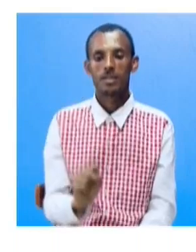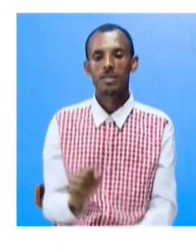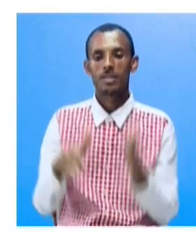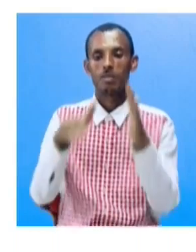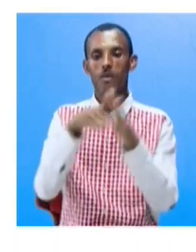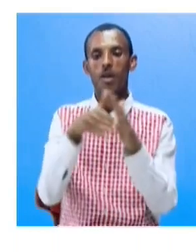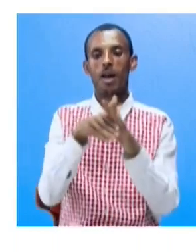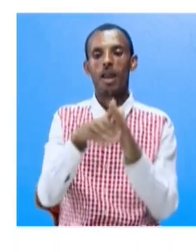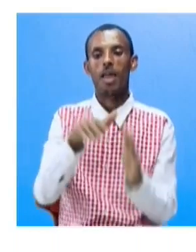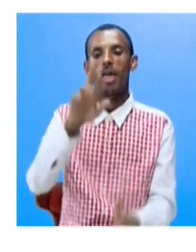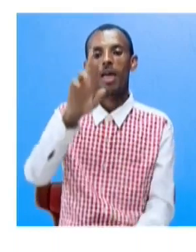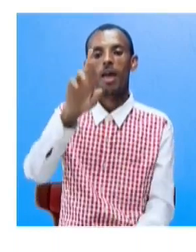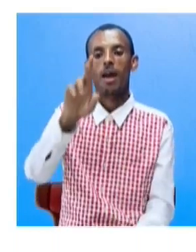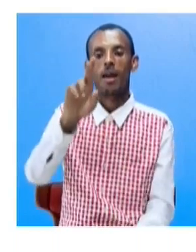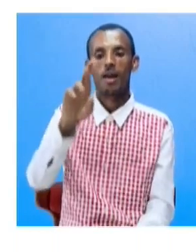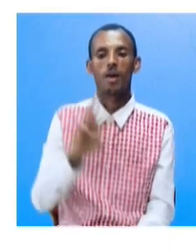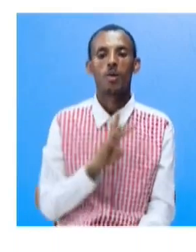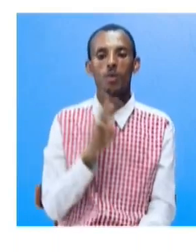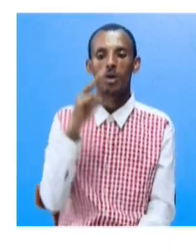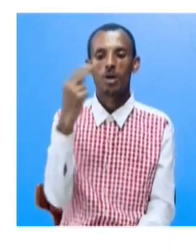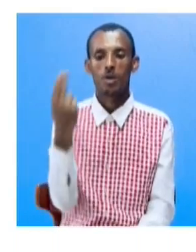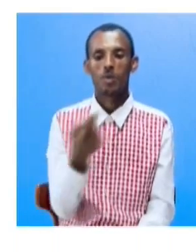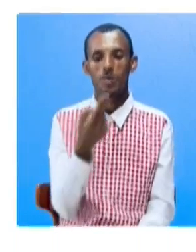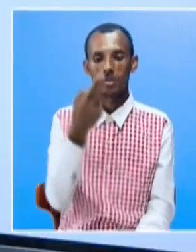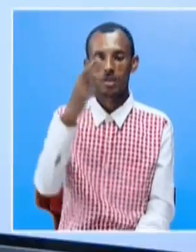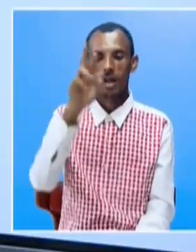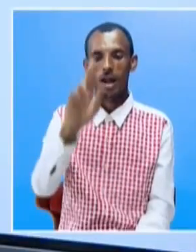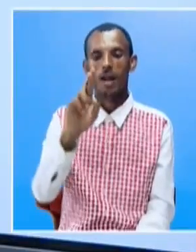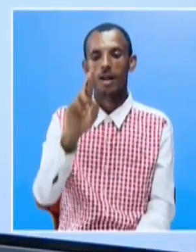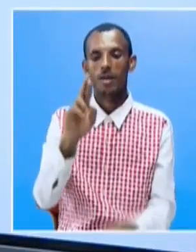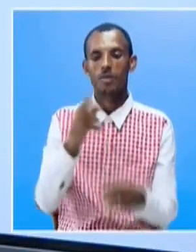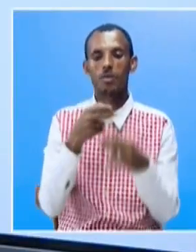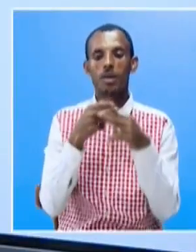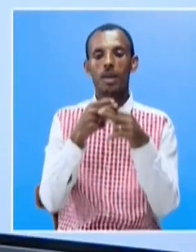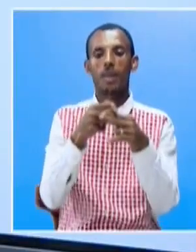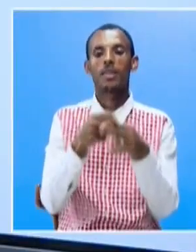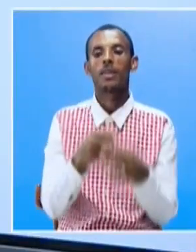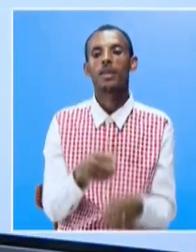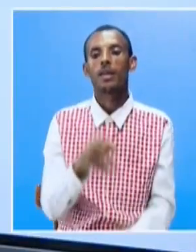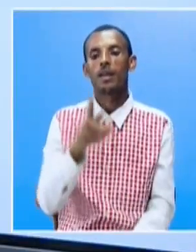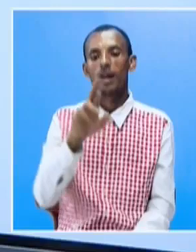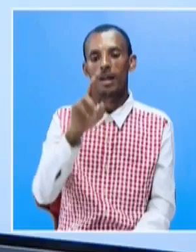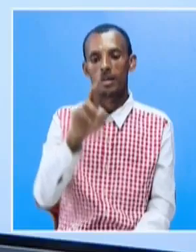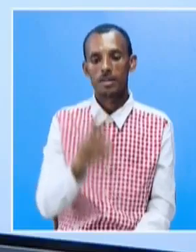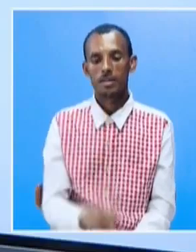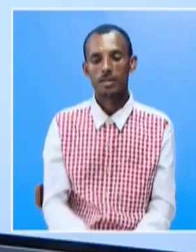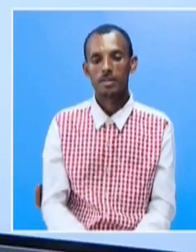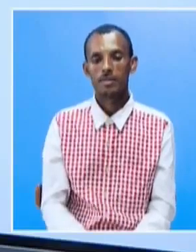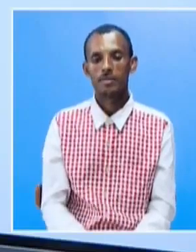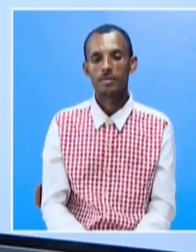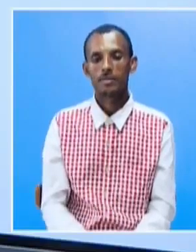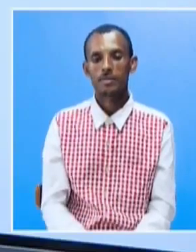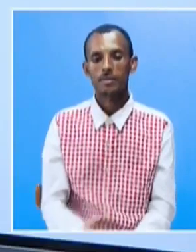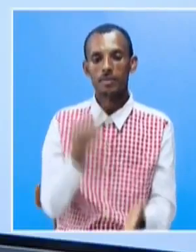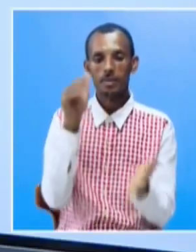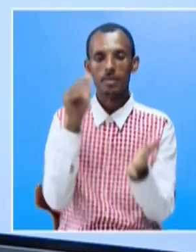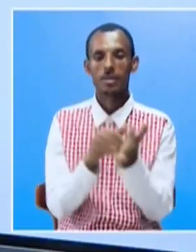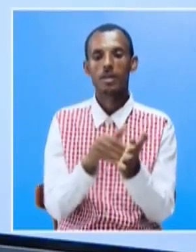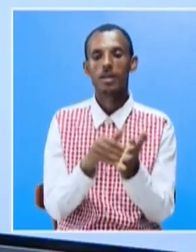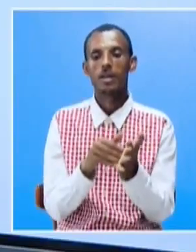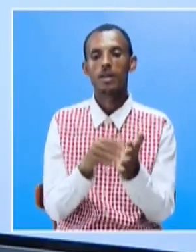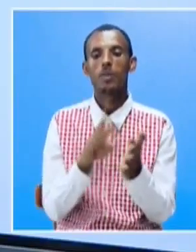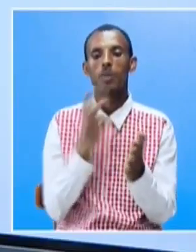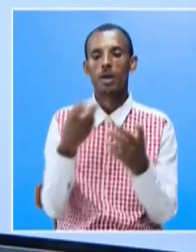Symbolically, we use small letter r to indicate radius. So again, we have